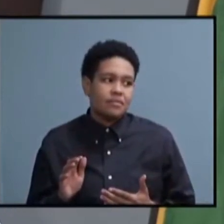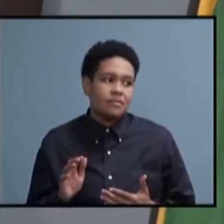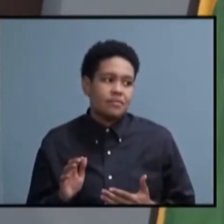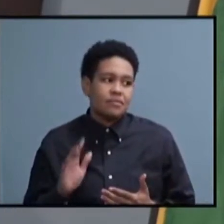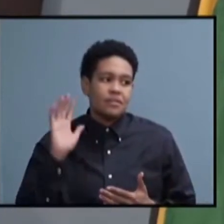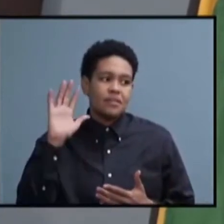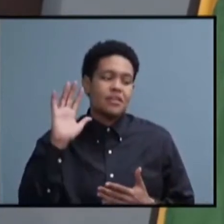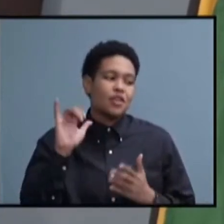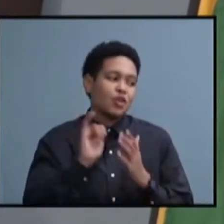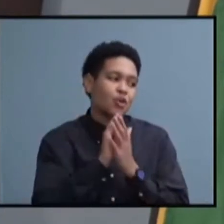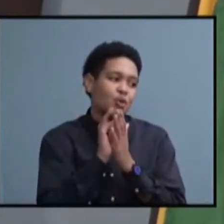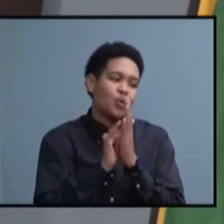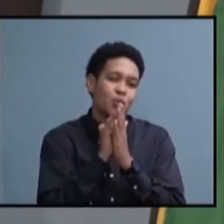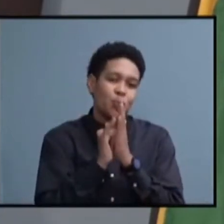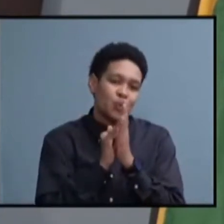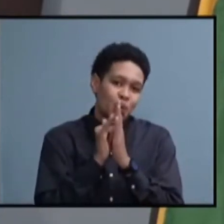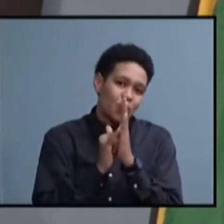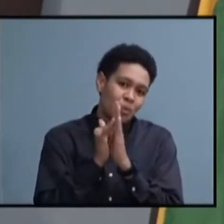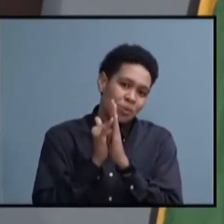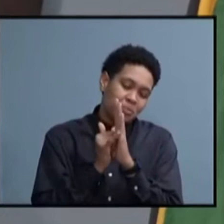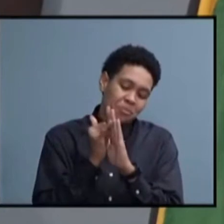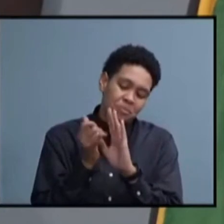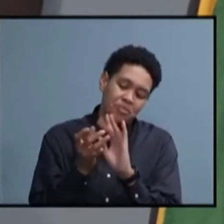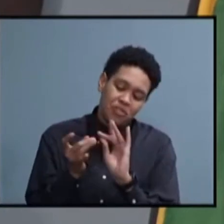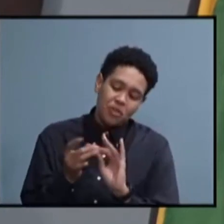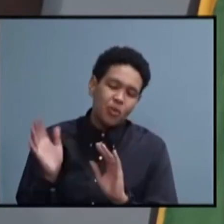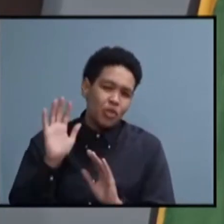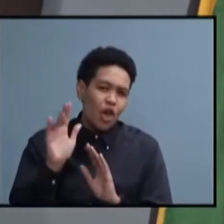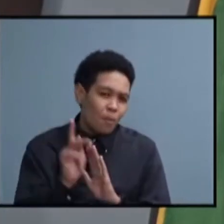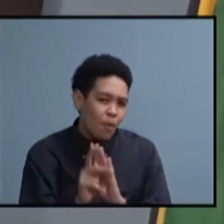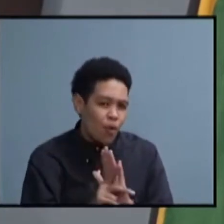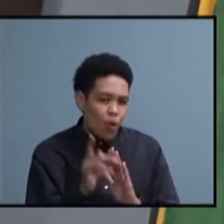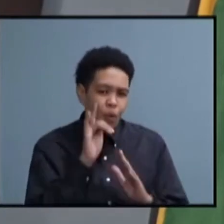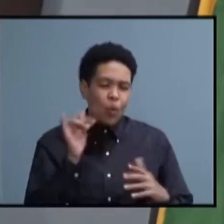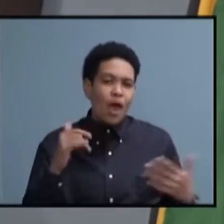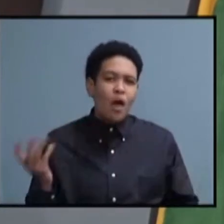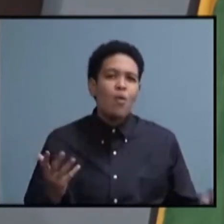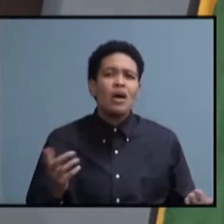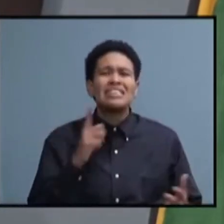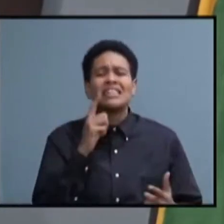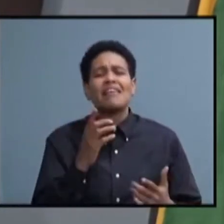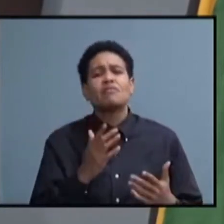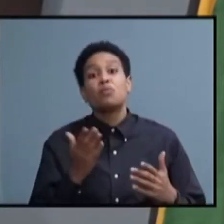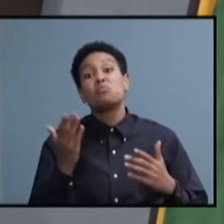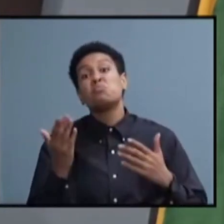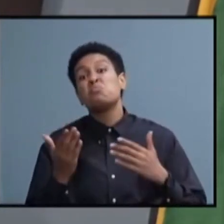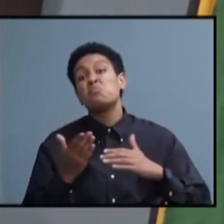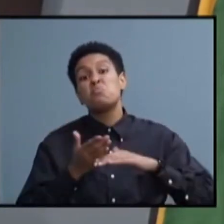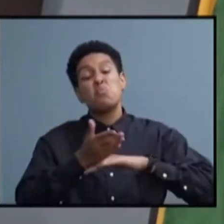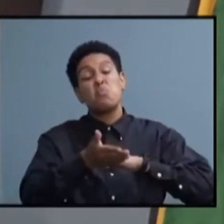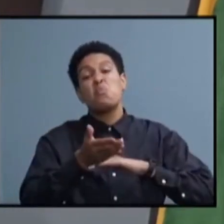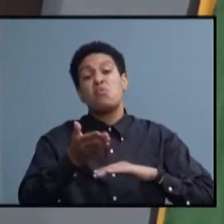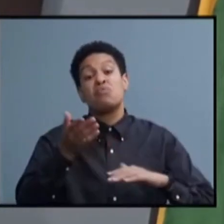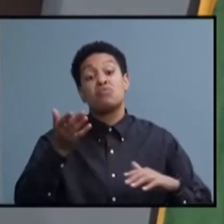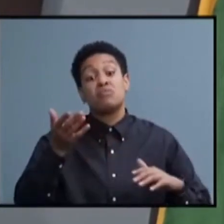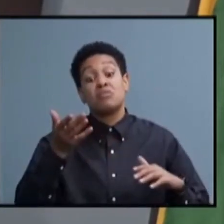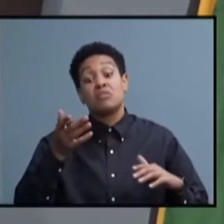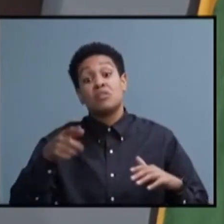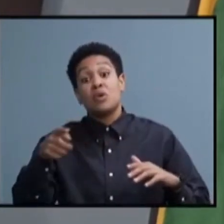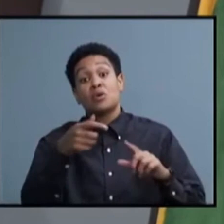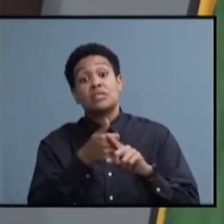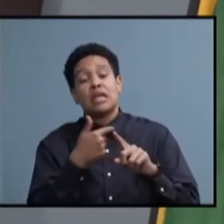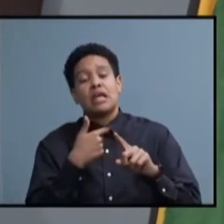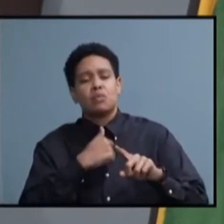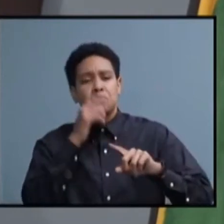YouTube renditions of what their protocols are, that are well in excess and exceeds those that we have